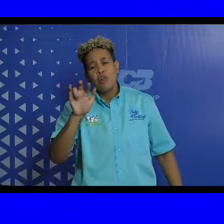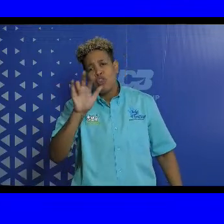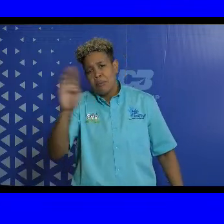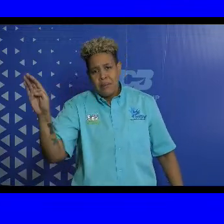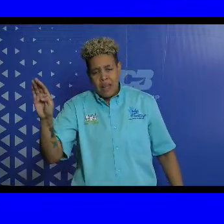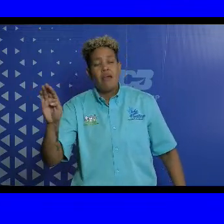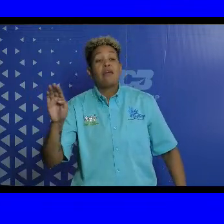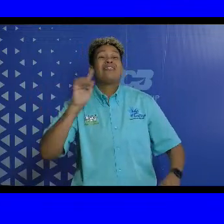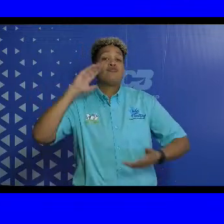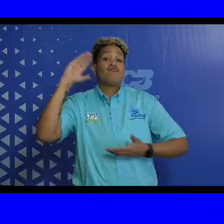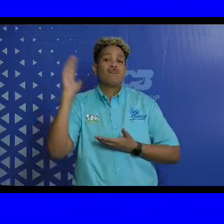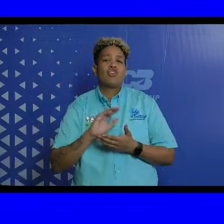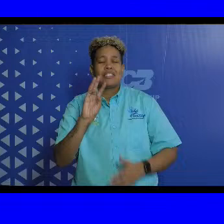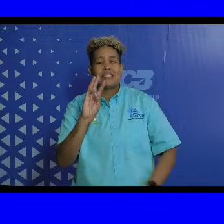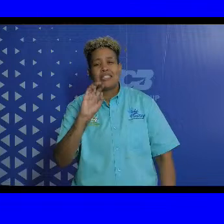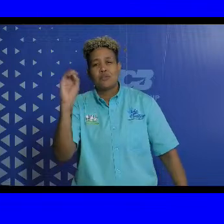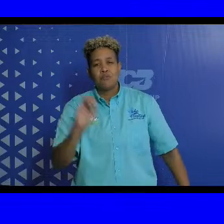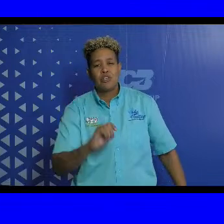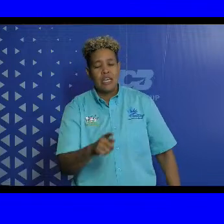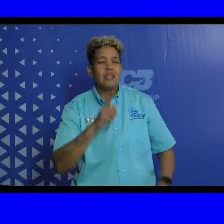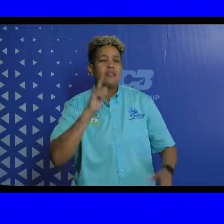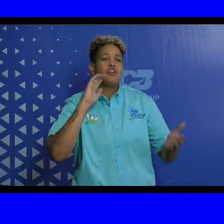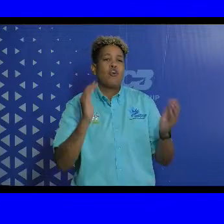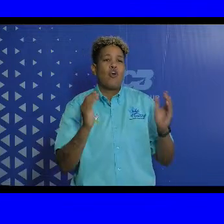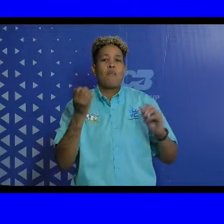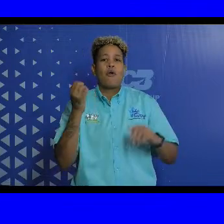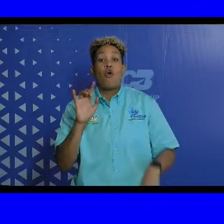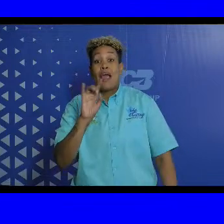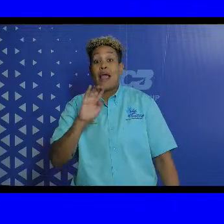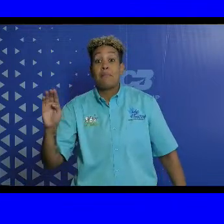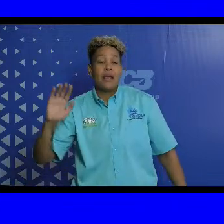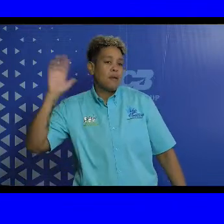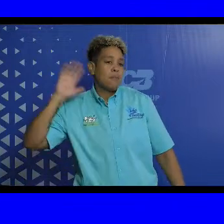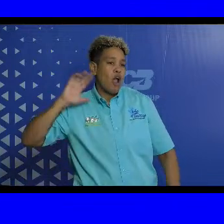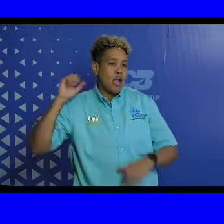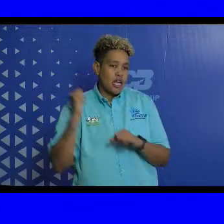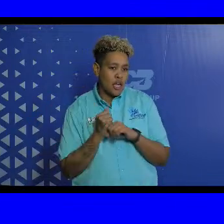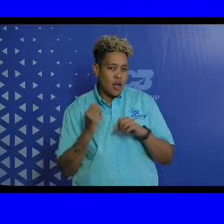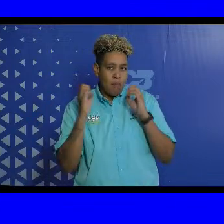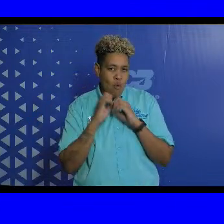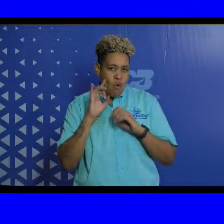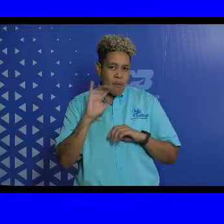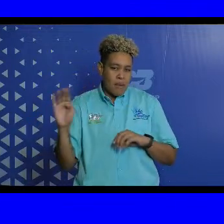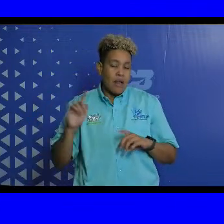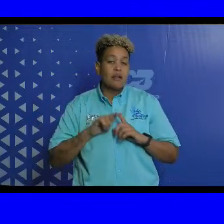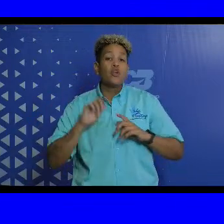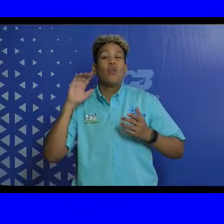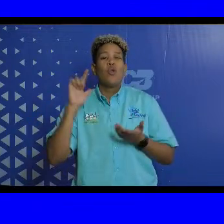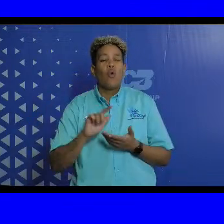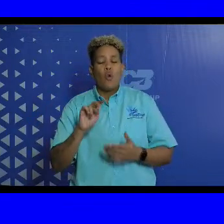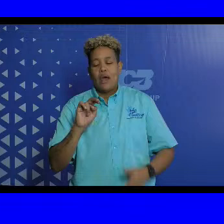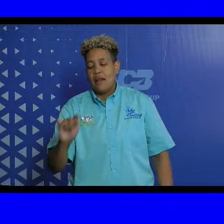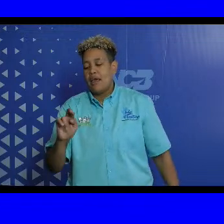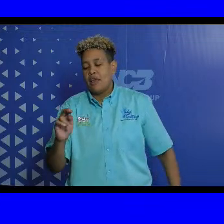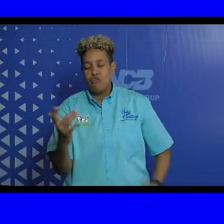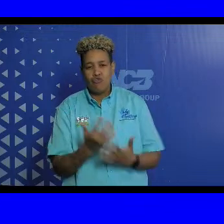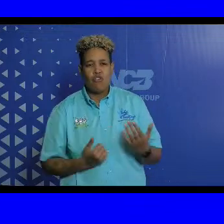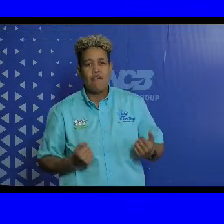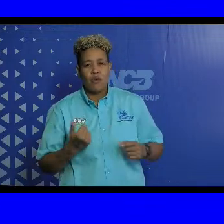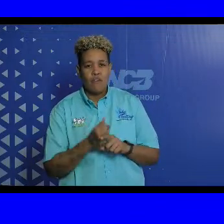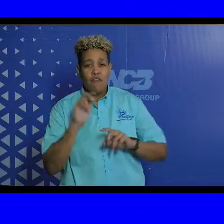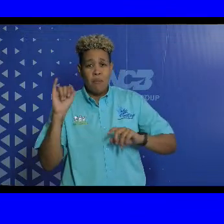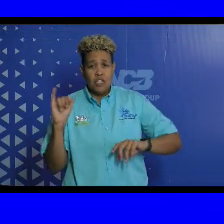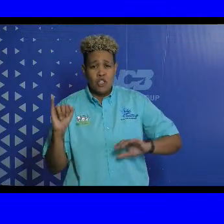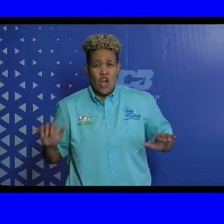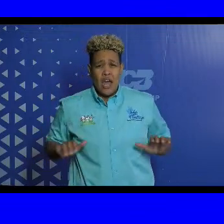137.3 billion, a reduction of 6% or 8 billion from the prior year. Lower net revenues from insurance